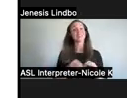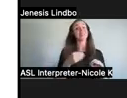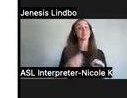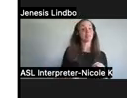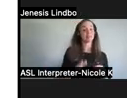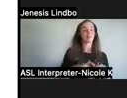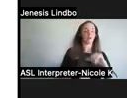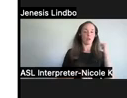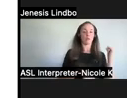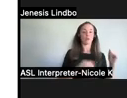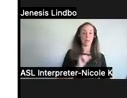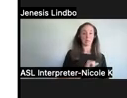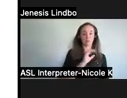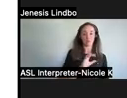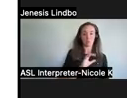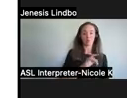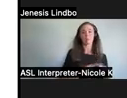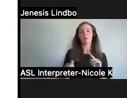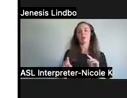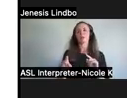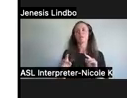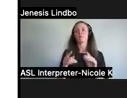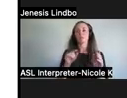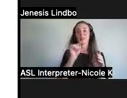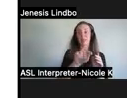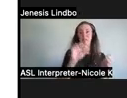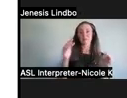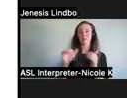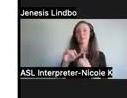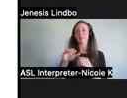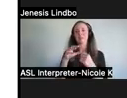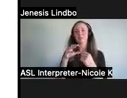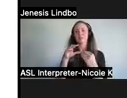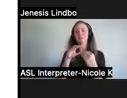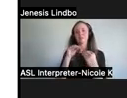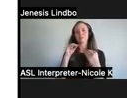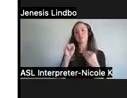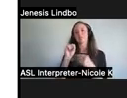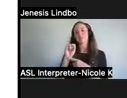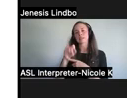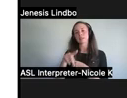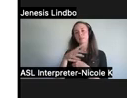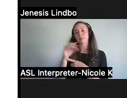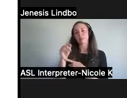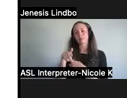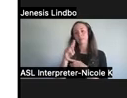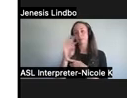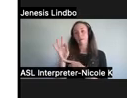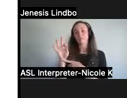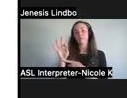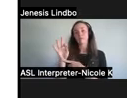adaptive controllers we talked about, but compared to other sip and puff mice or other sip and puff options out there, it's actually on the cheaper end of things. And